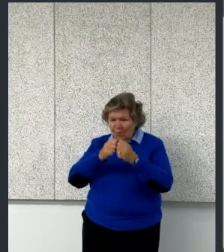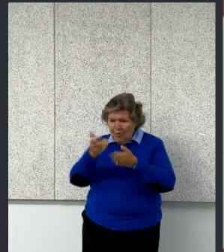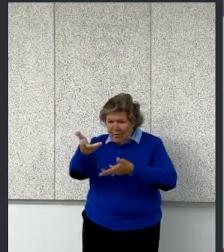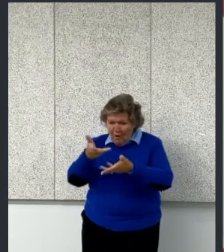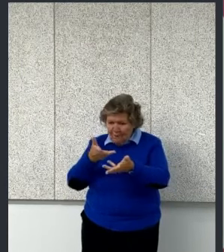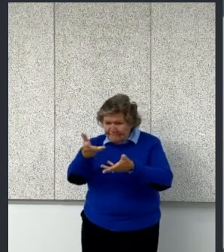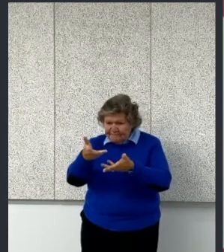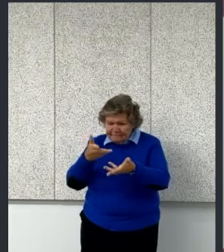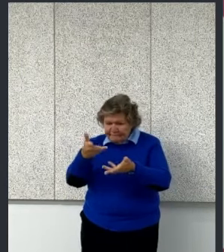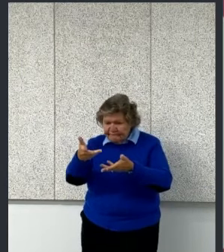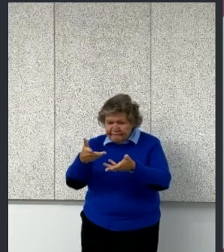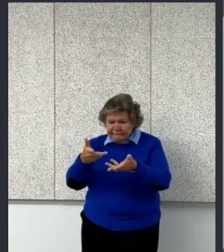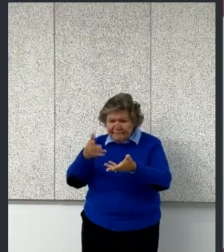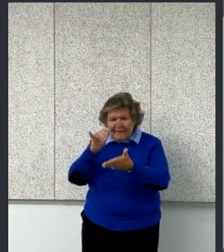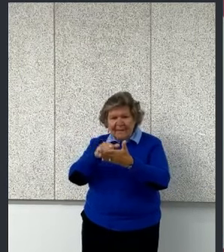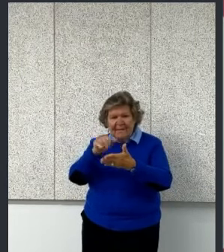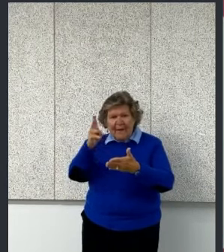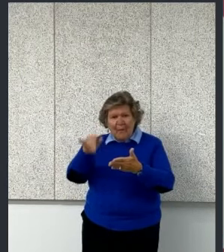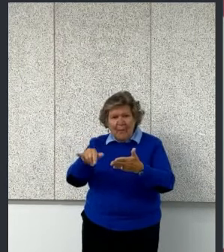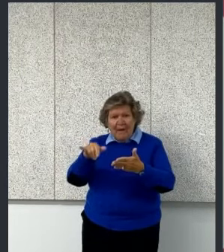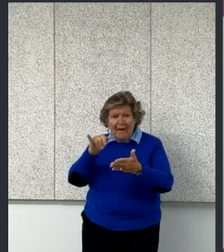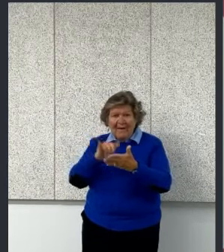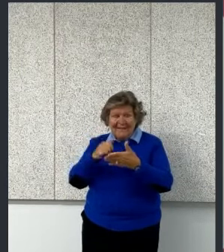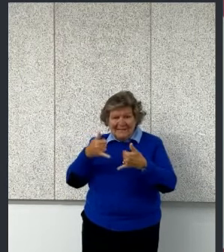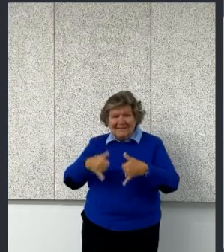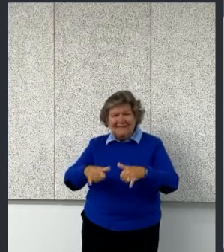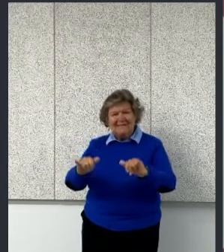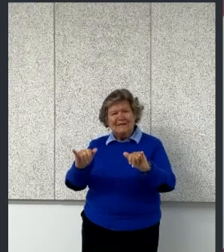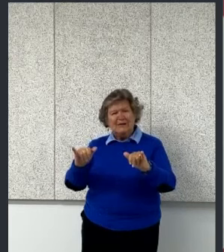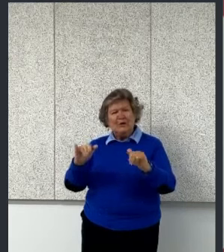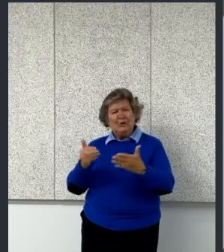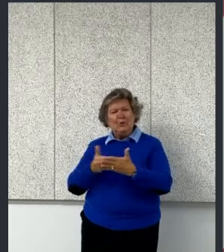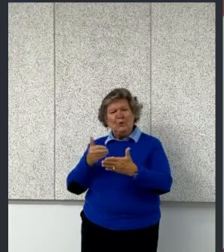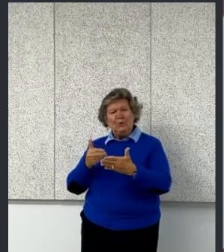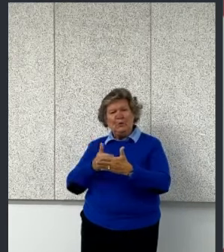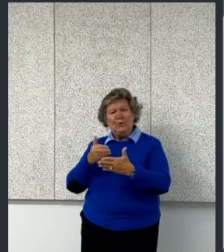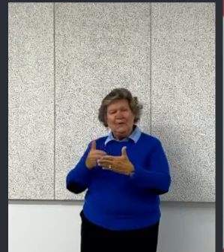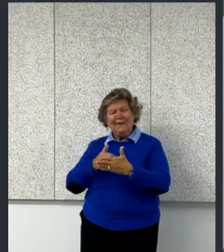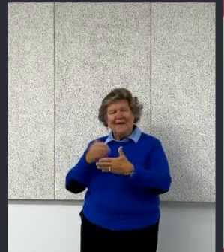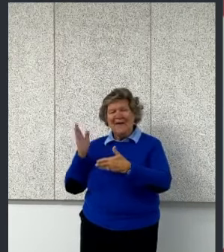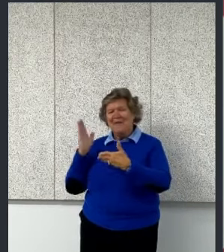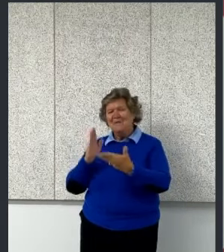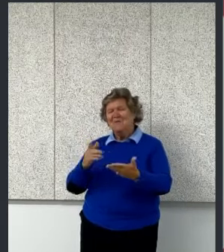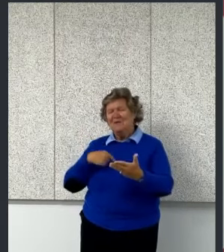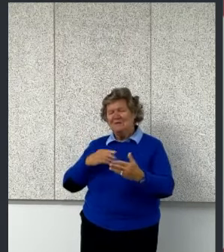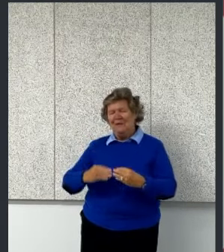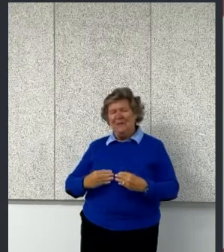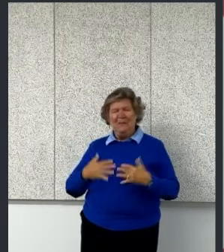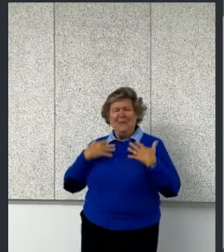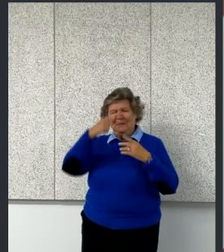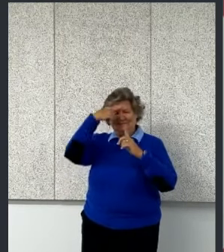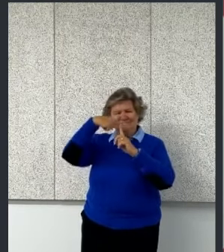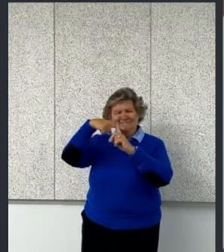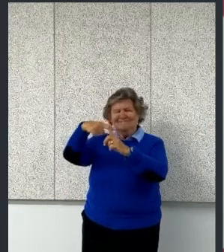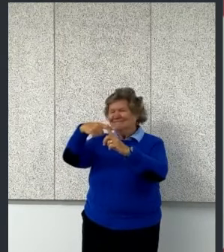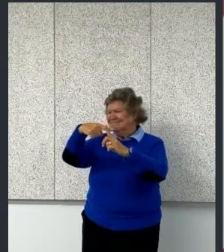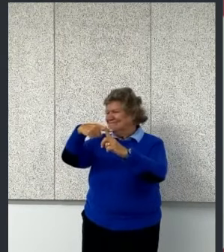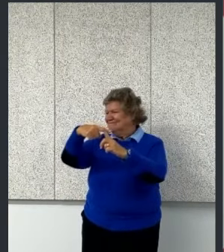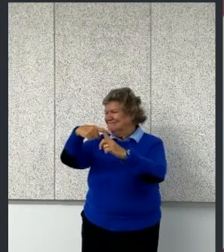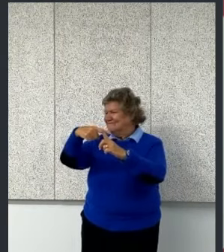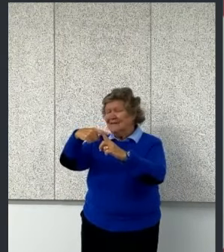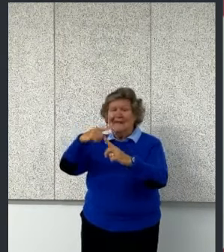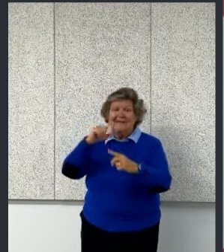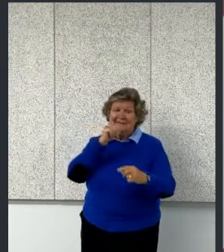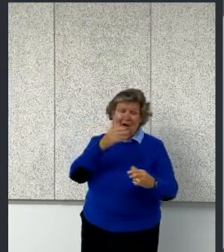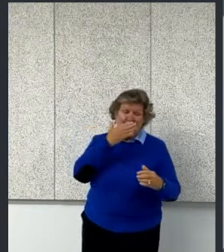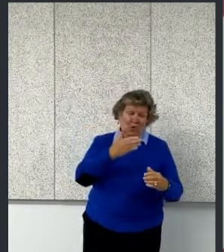way that is still fresh, brings me quite a bit of optimism. It's not a good reflection on